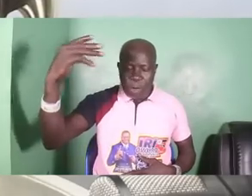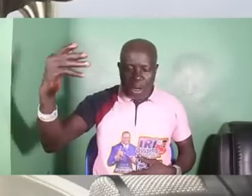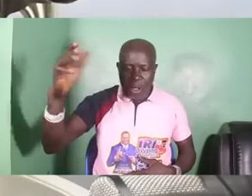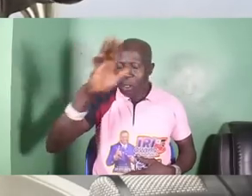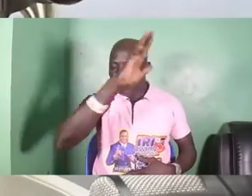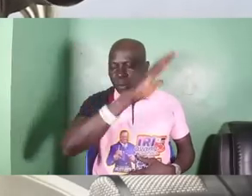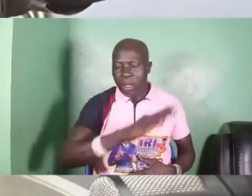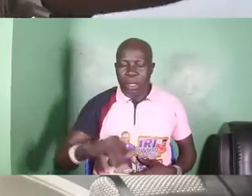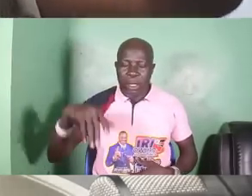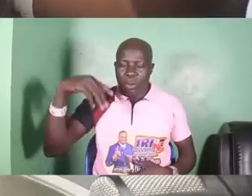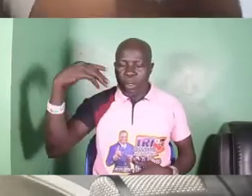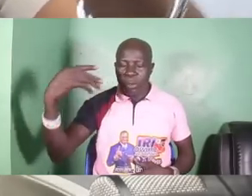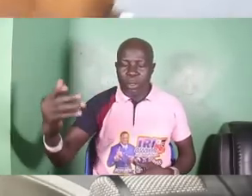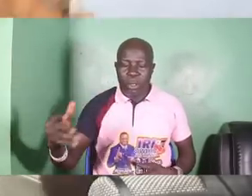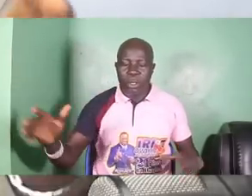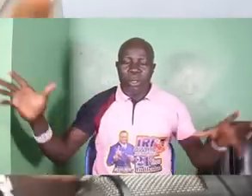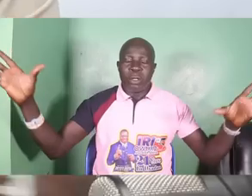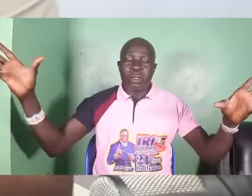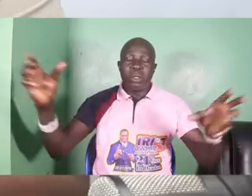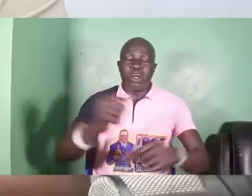Kima Ba, Ijako,